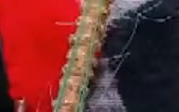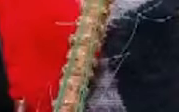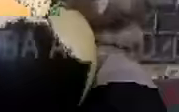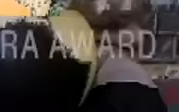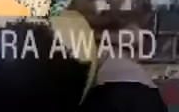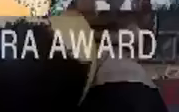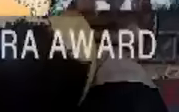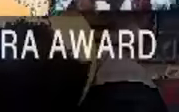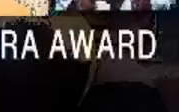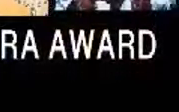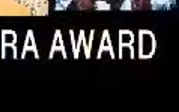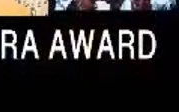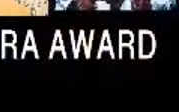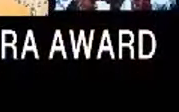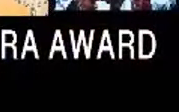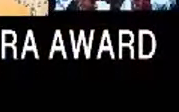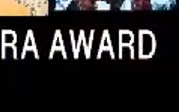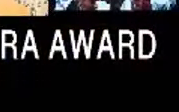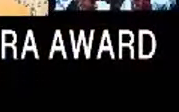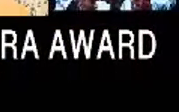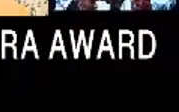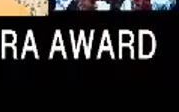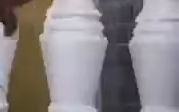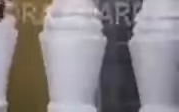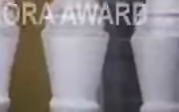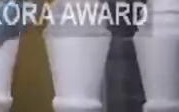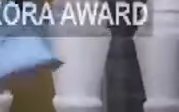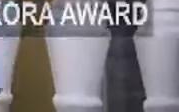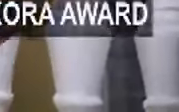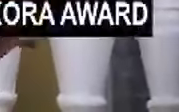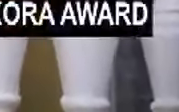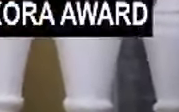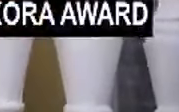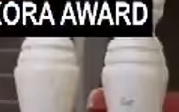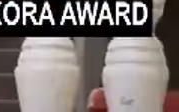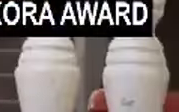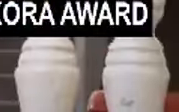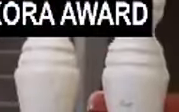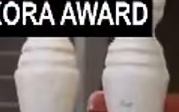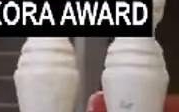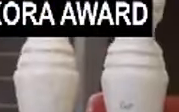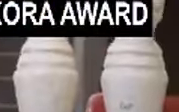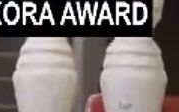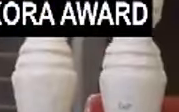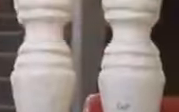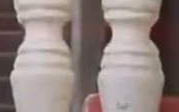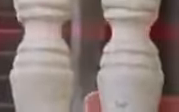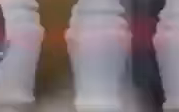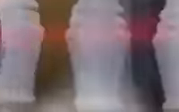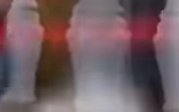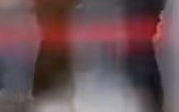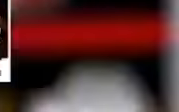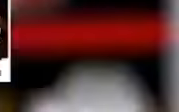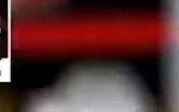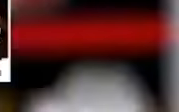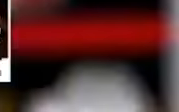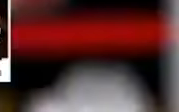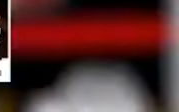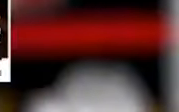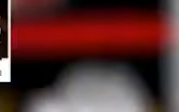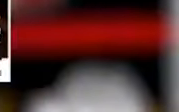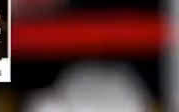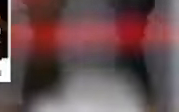da kana ke gambia jang sato dao da ita ta jen ka mo de ka fo kora awo amma kan man ten kun no banko